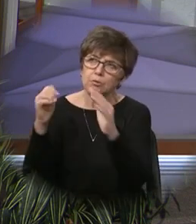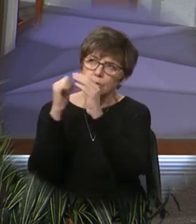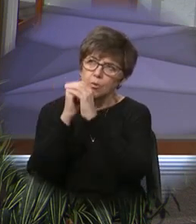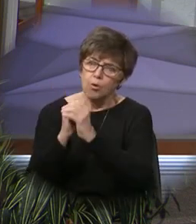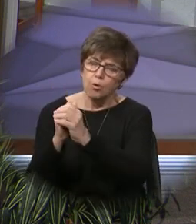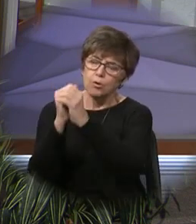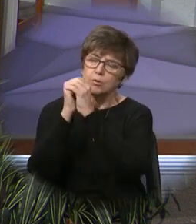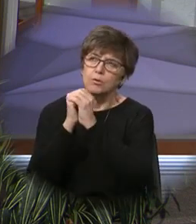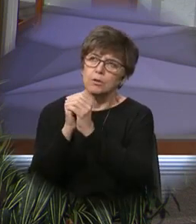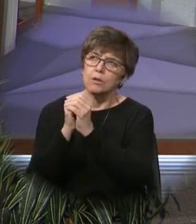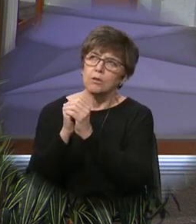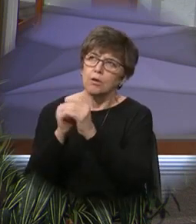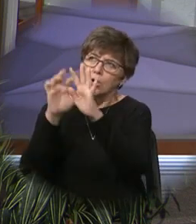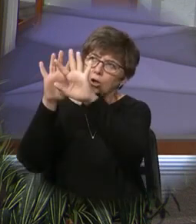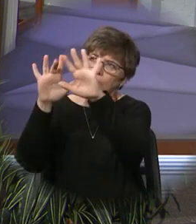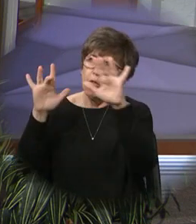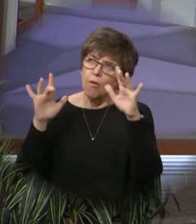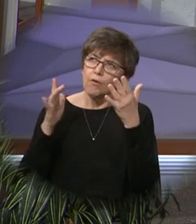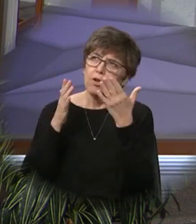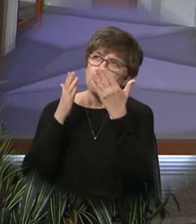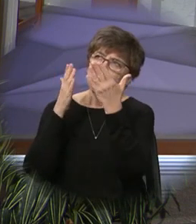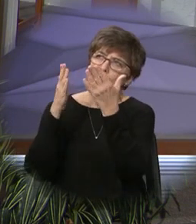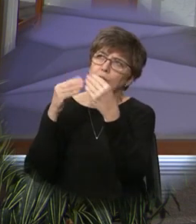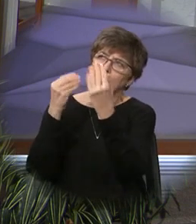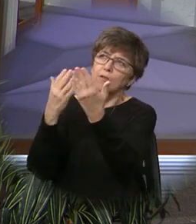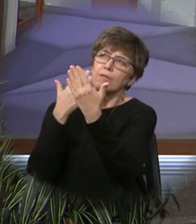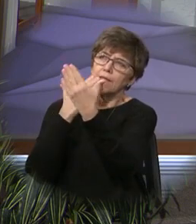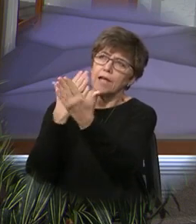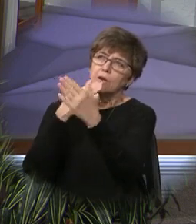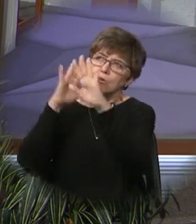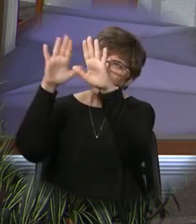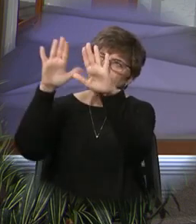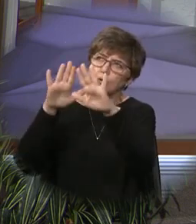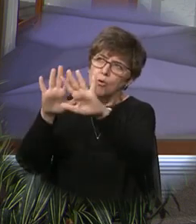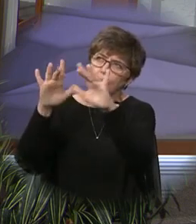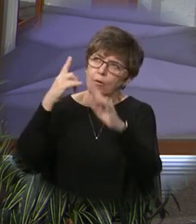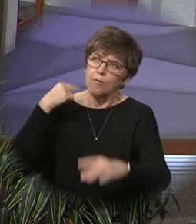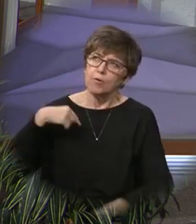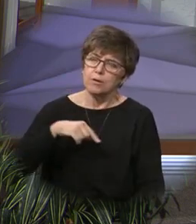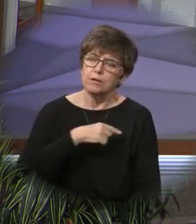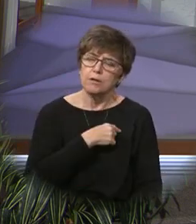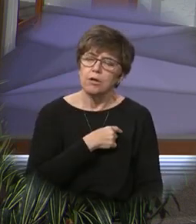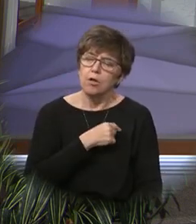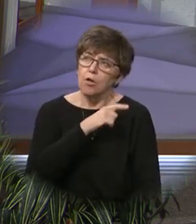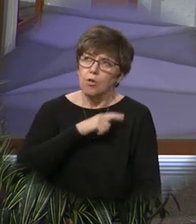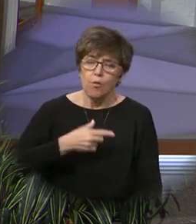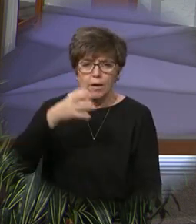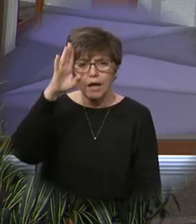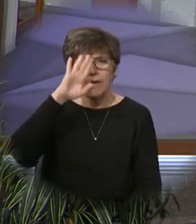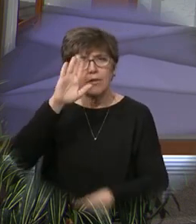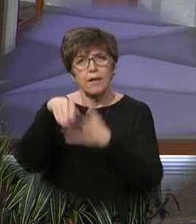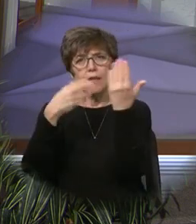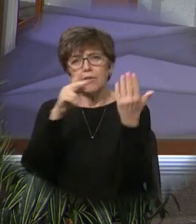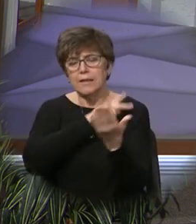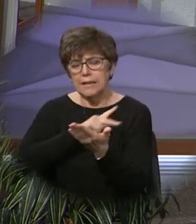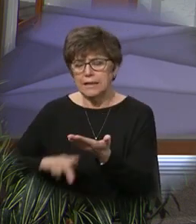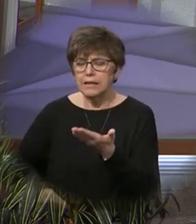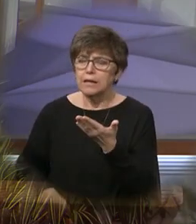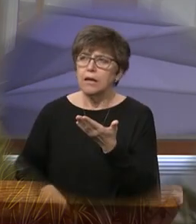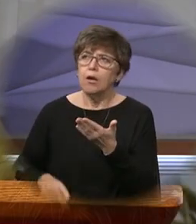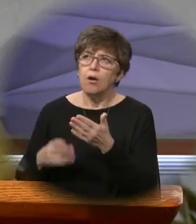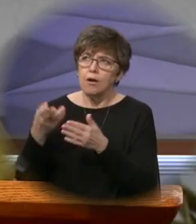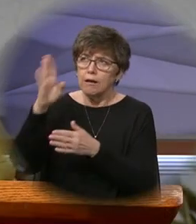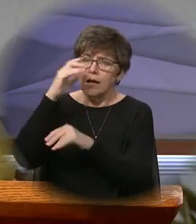We adore you. We glorify you. We give you thanks for your great glory. Lord God, heavenly King,